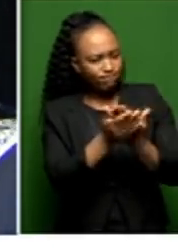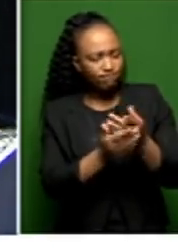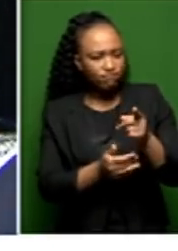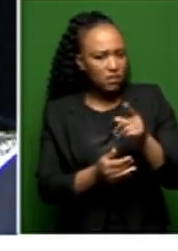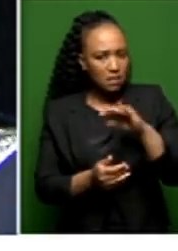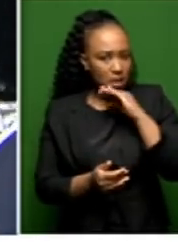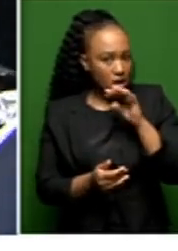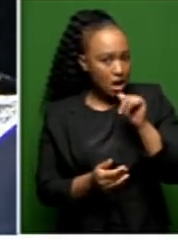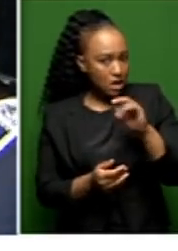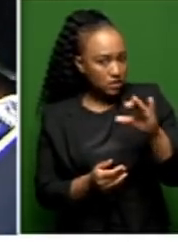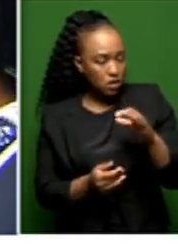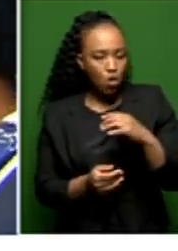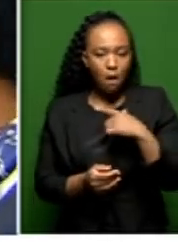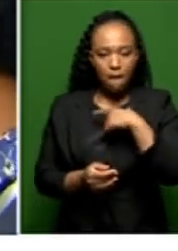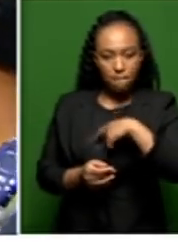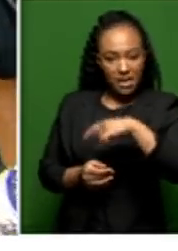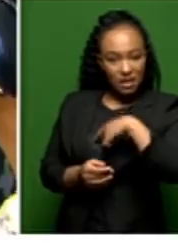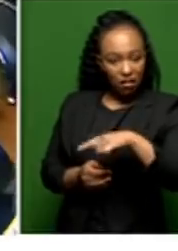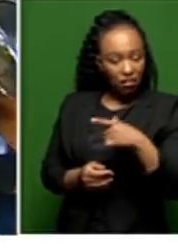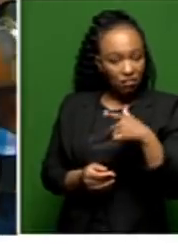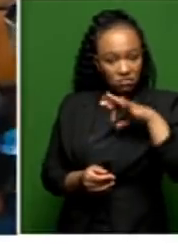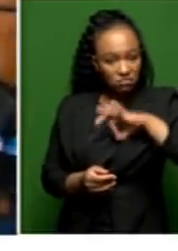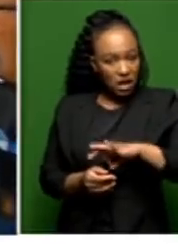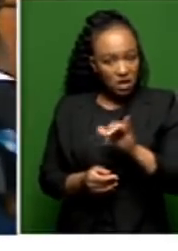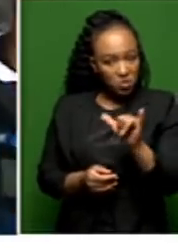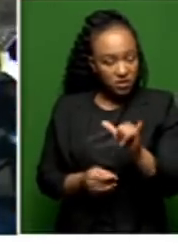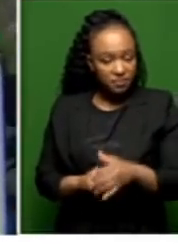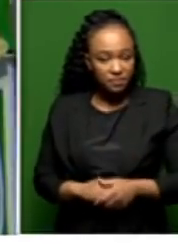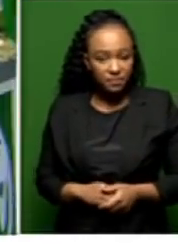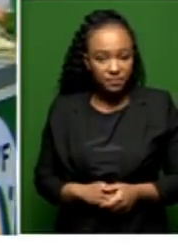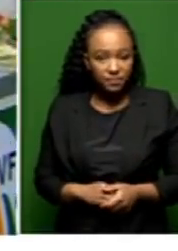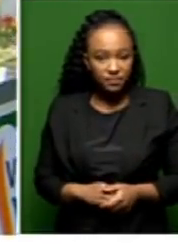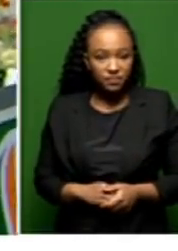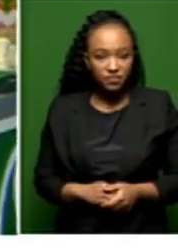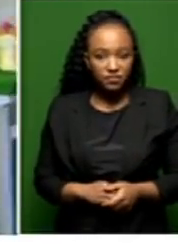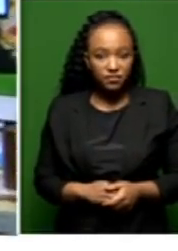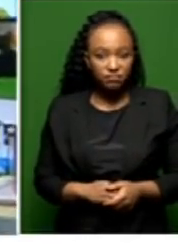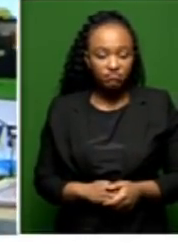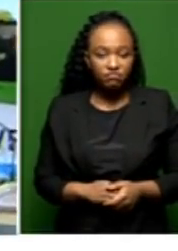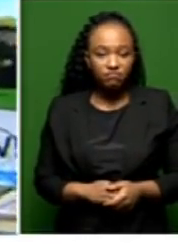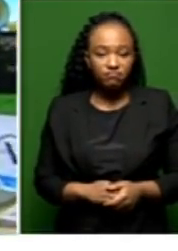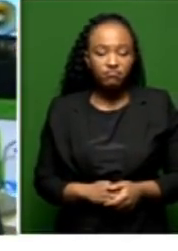the ANC or personal gains? In fact, to the contrary,